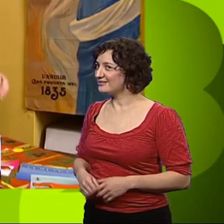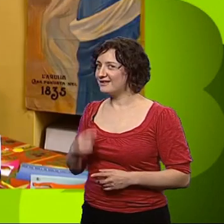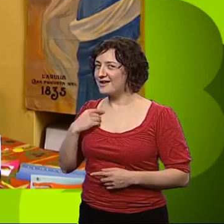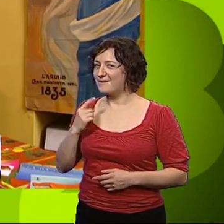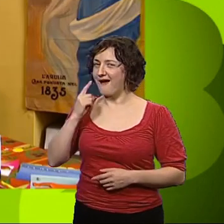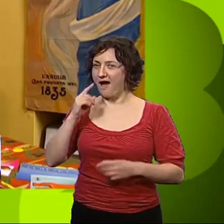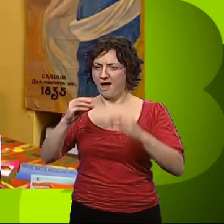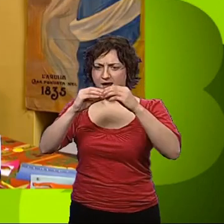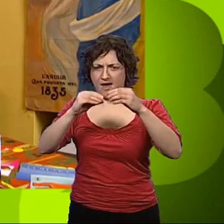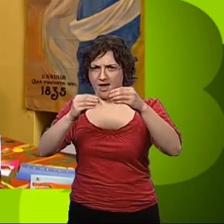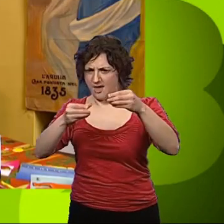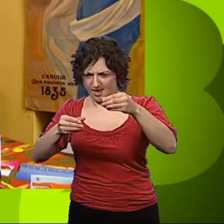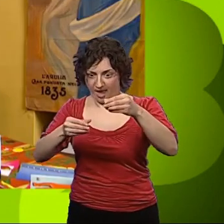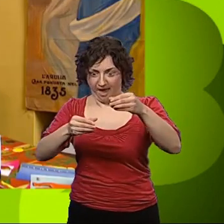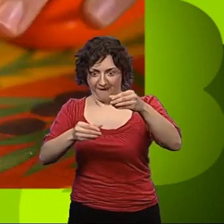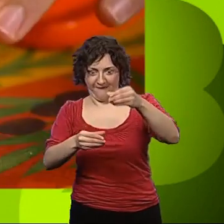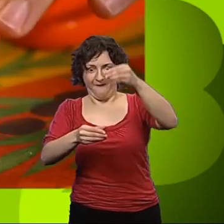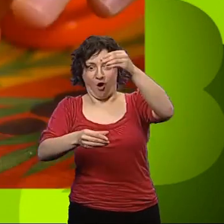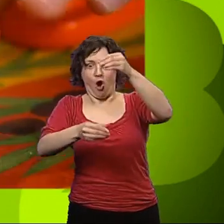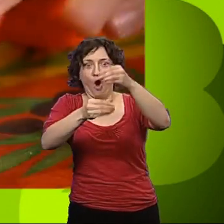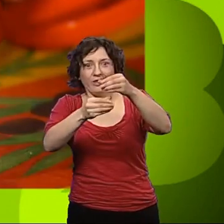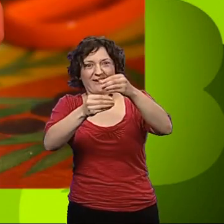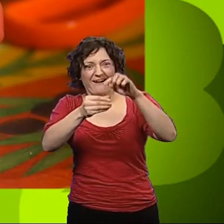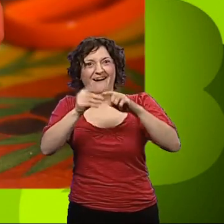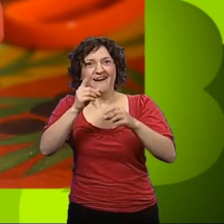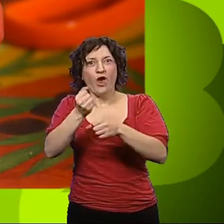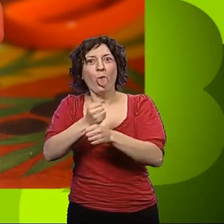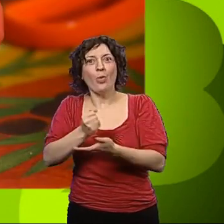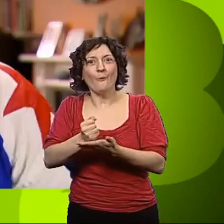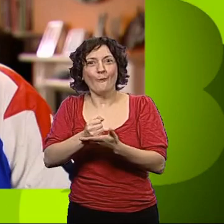Actually, I could use the lid of the glue, couldn't I, as a bit of a stand?